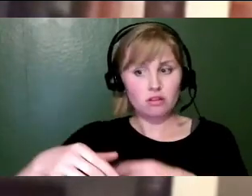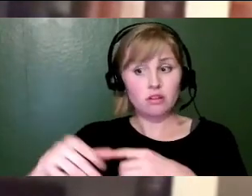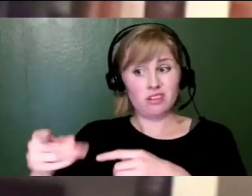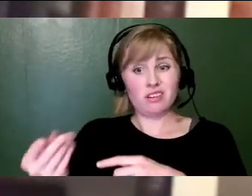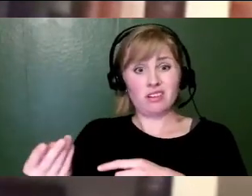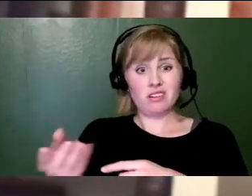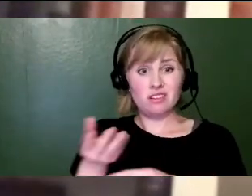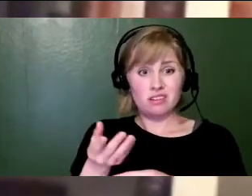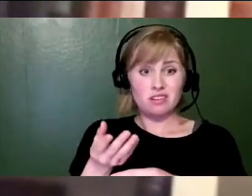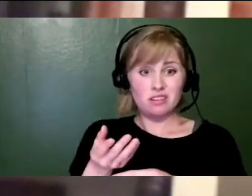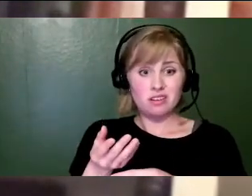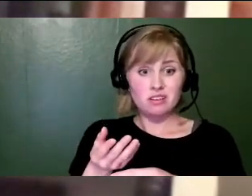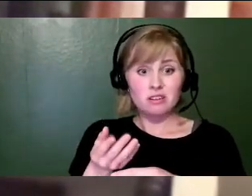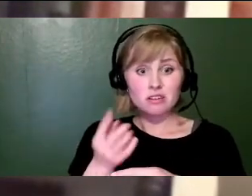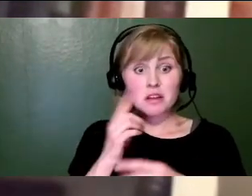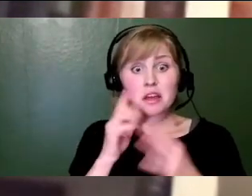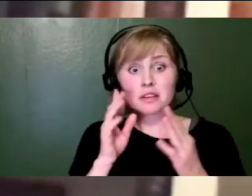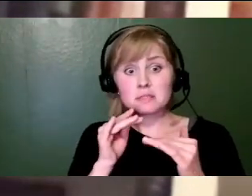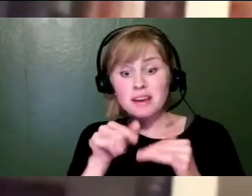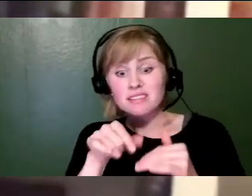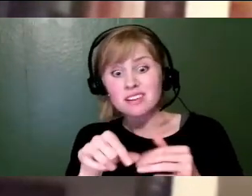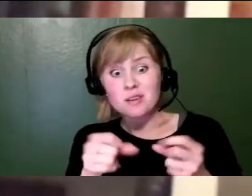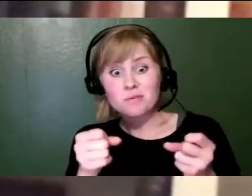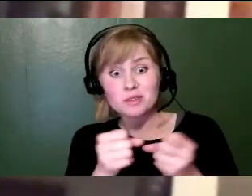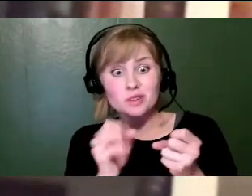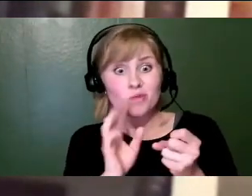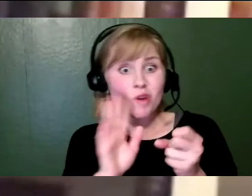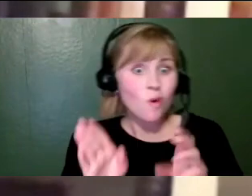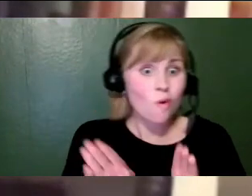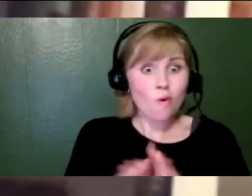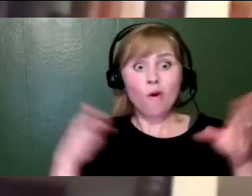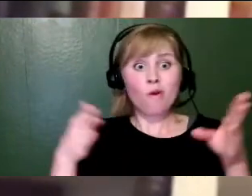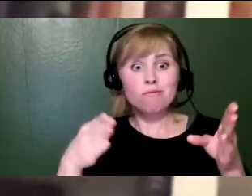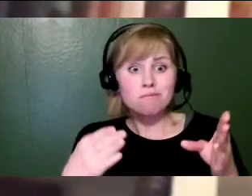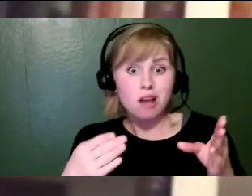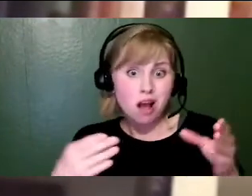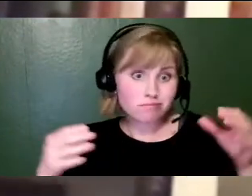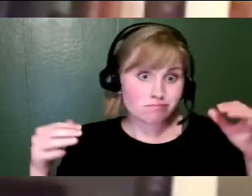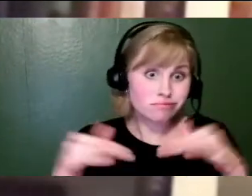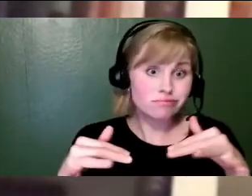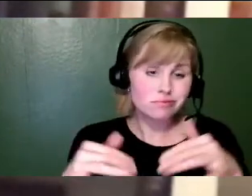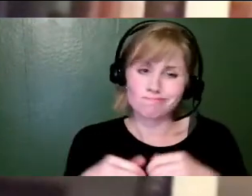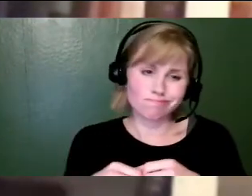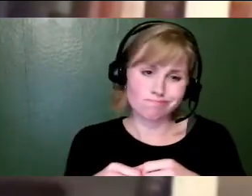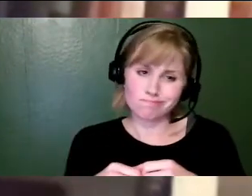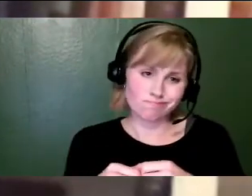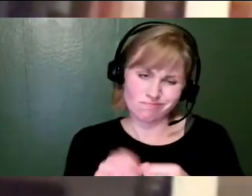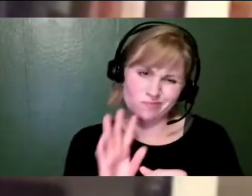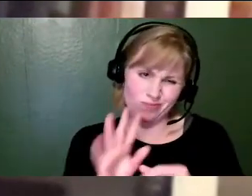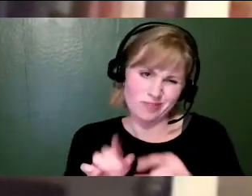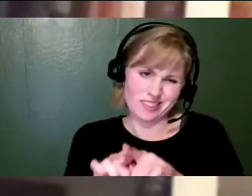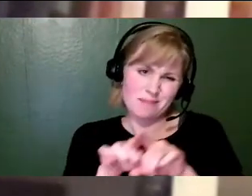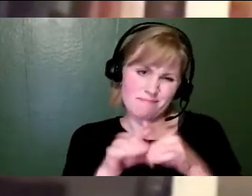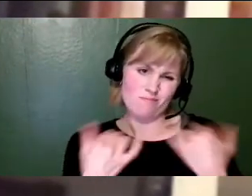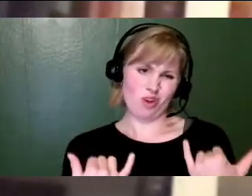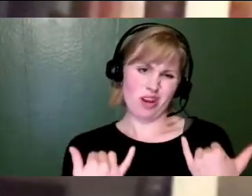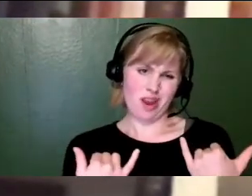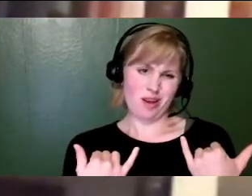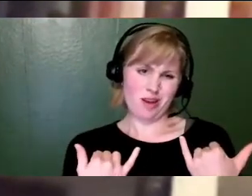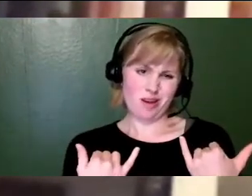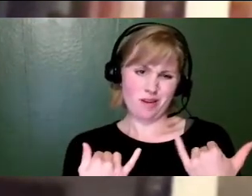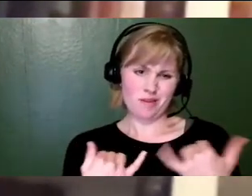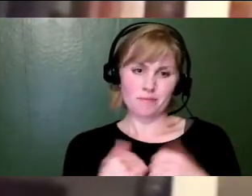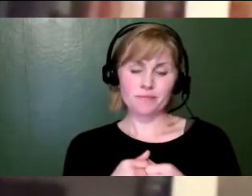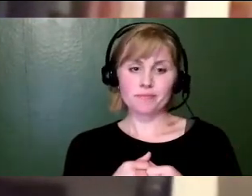significant reopening or expansion of in-person teaching. So, yep, it's going to look very similar in the winter term. After